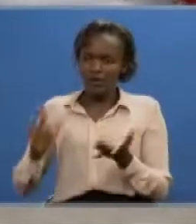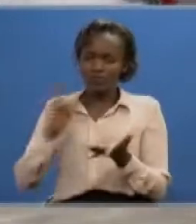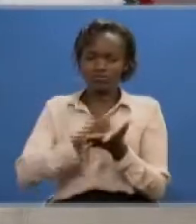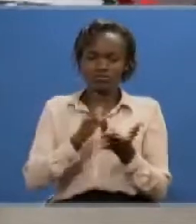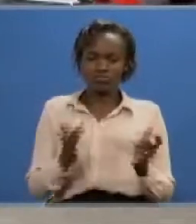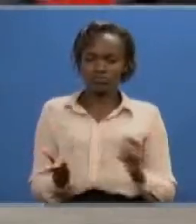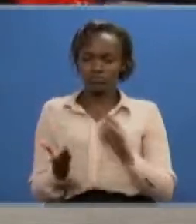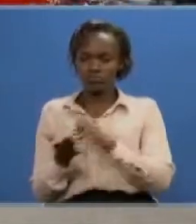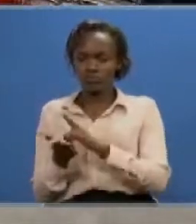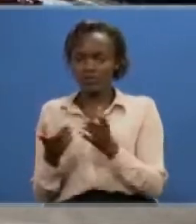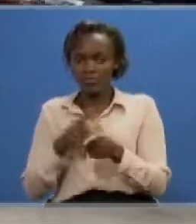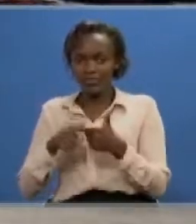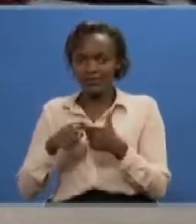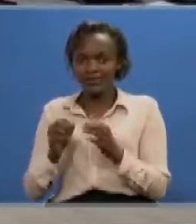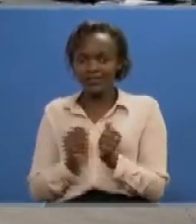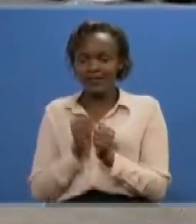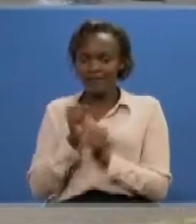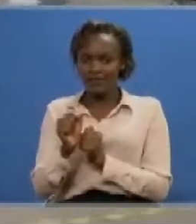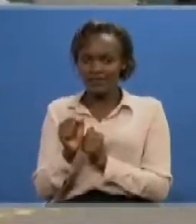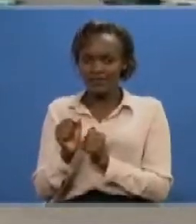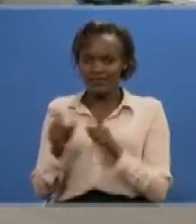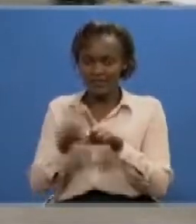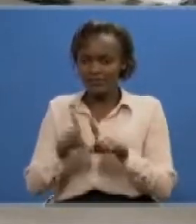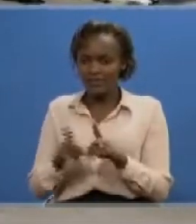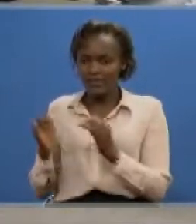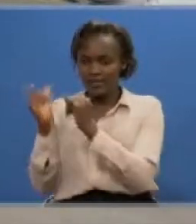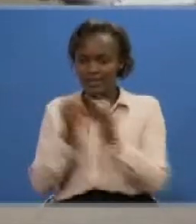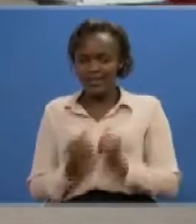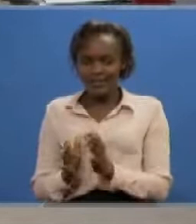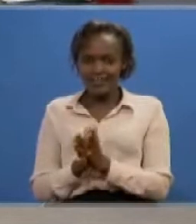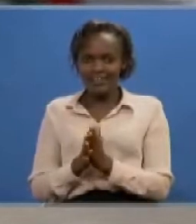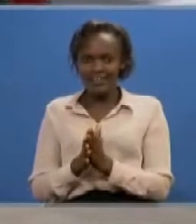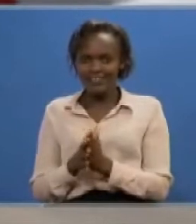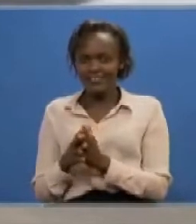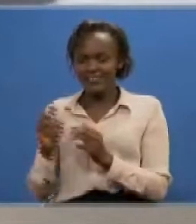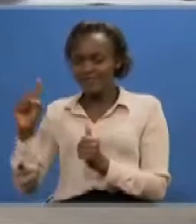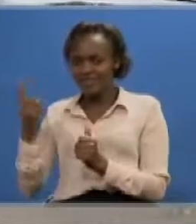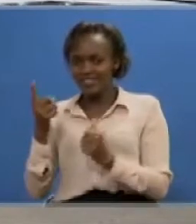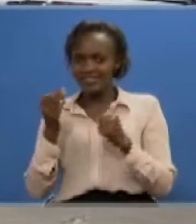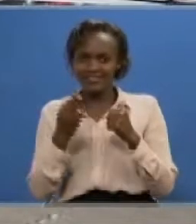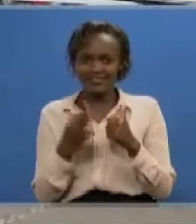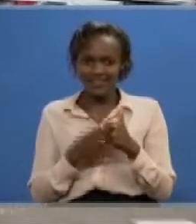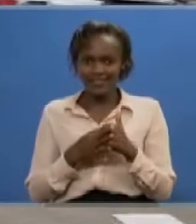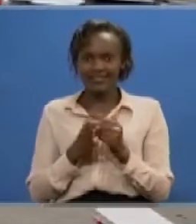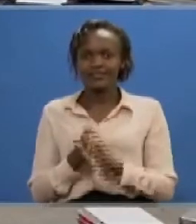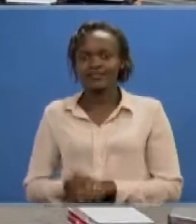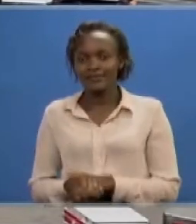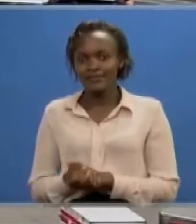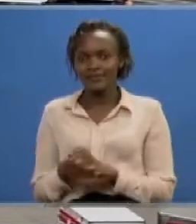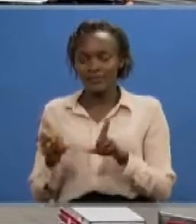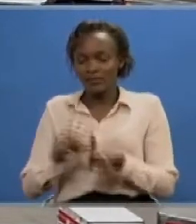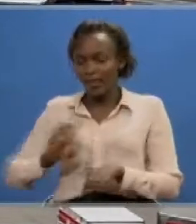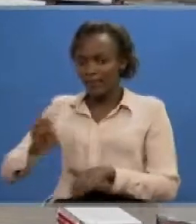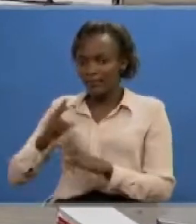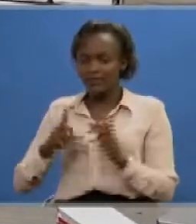resume activities come July 15th, while international travel will resume on 1st August 2020. The